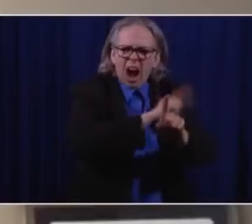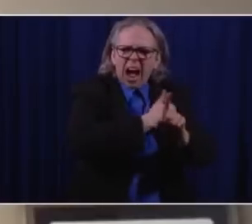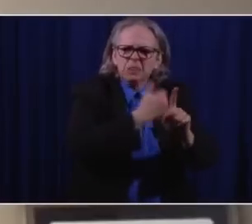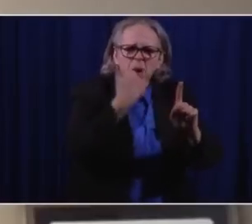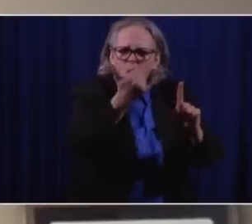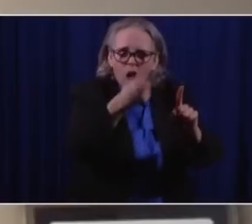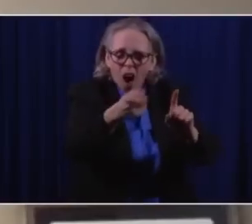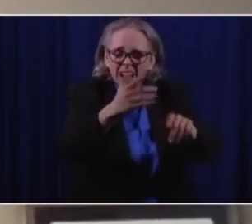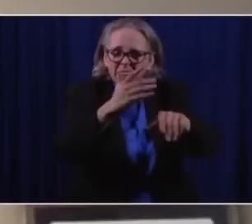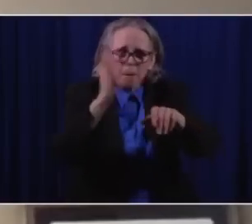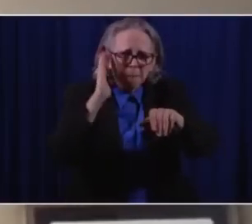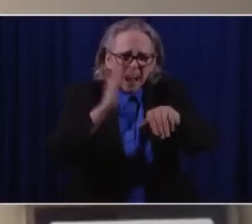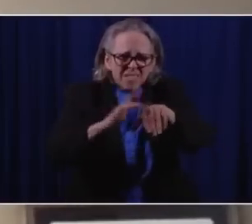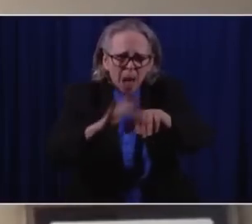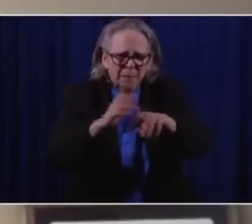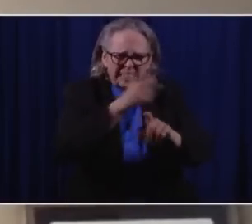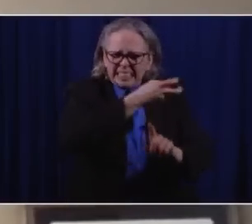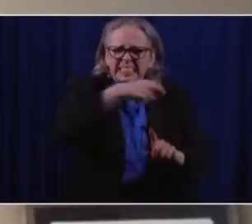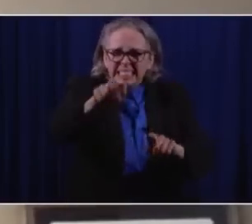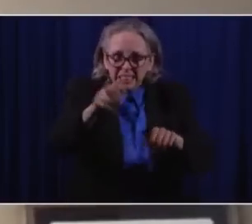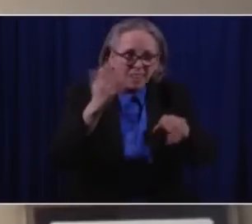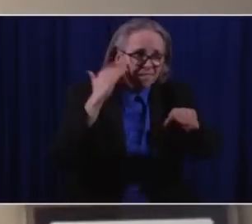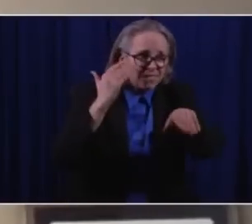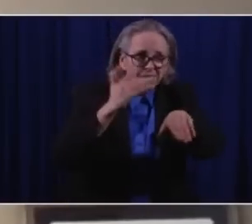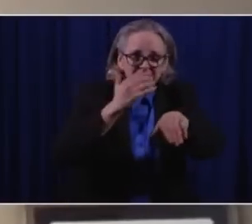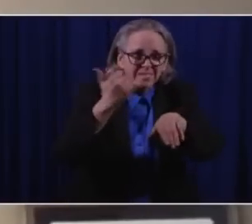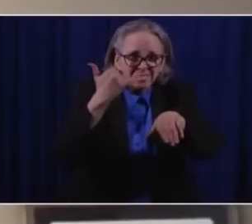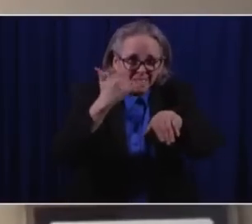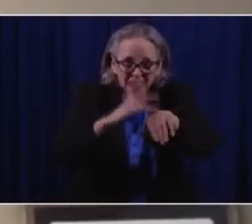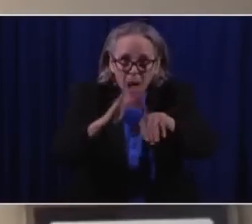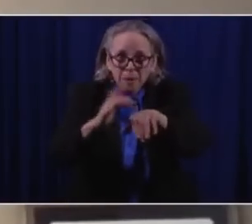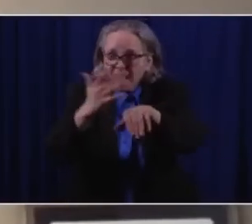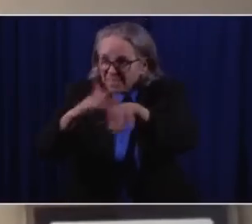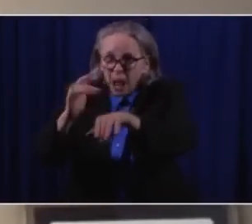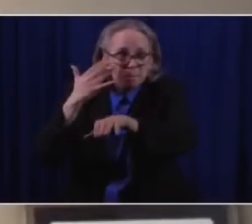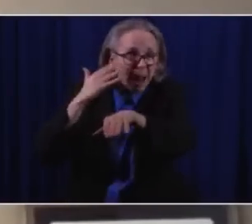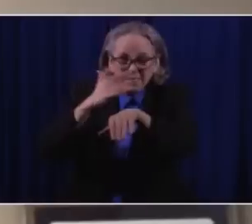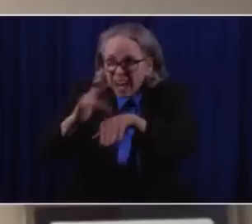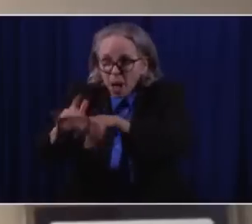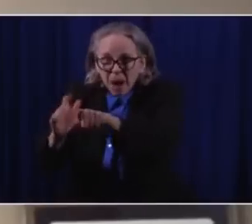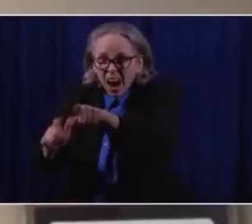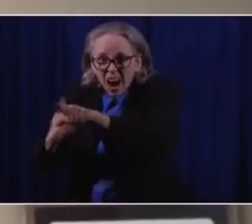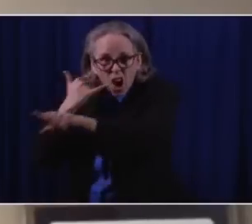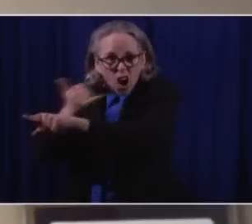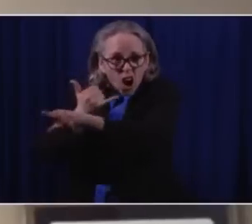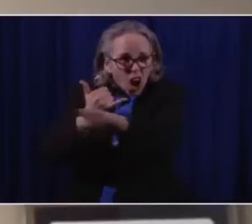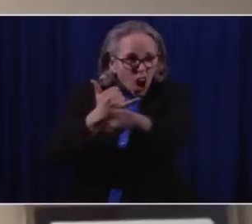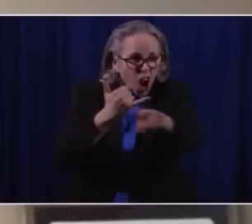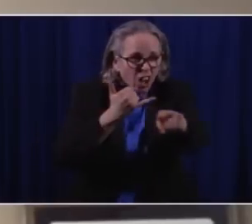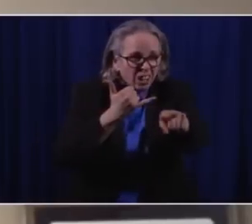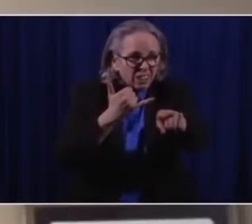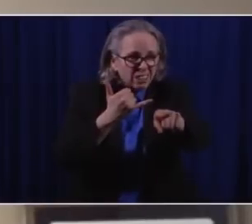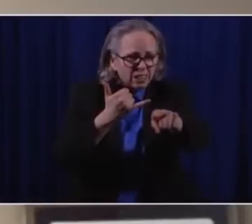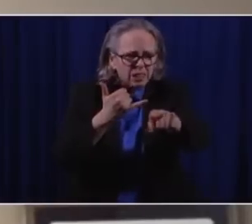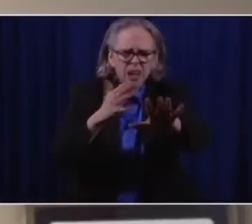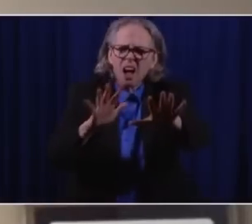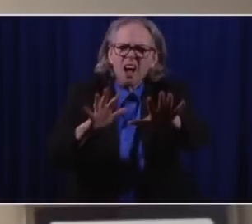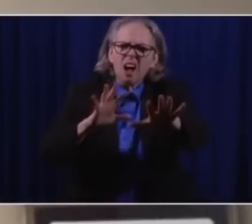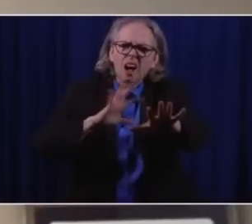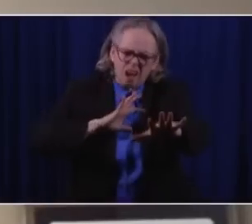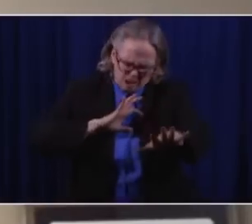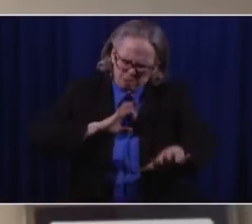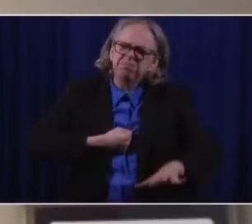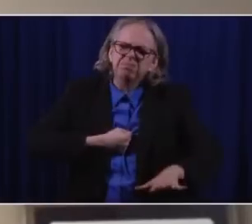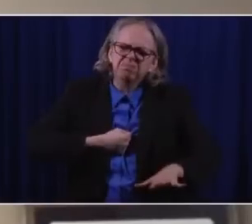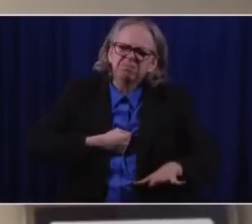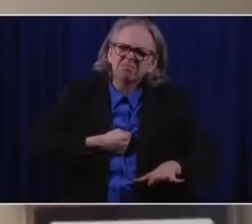the level of care that she needed. Those are the kinds of things that really pull at my heartstrings, and those are the